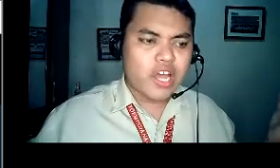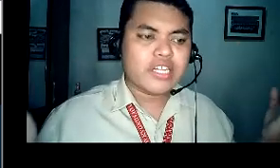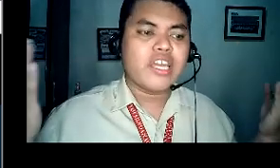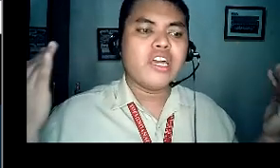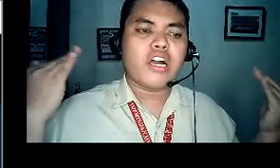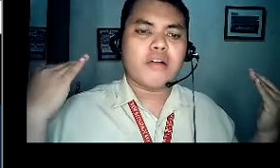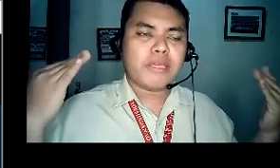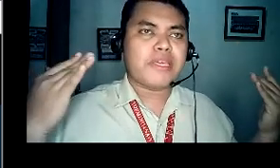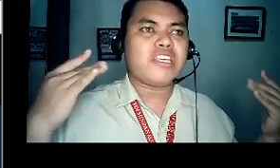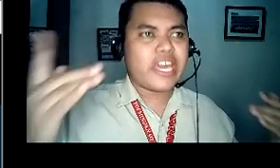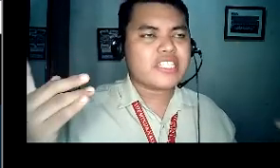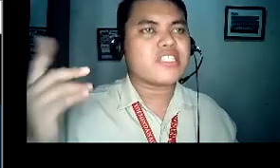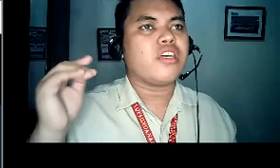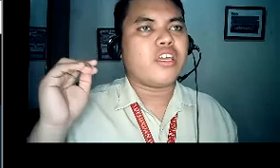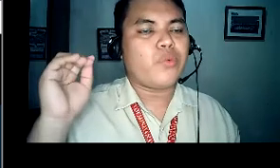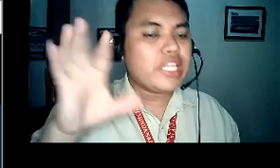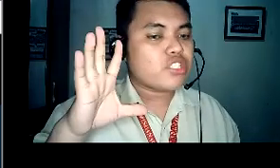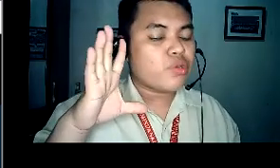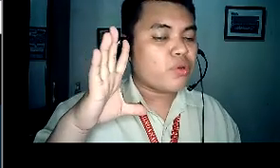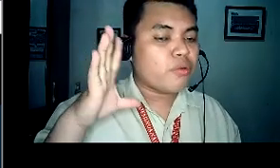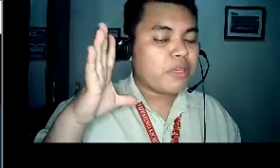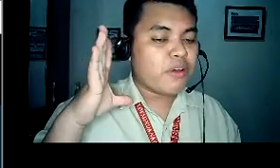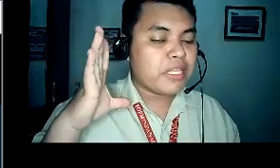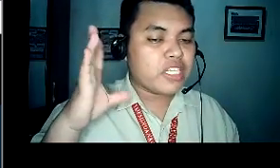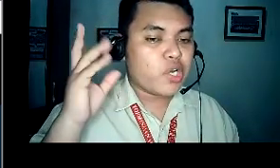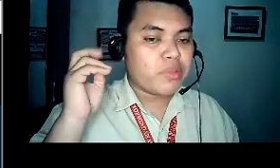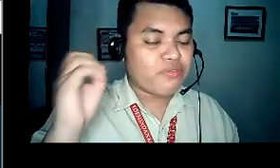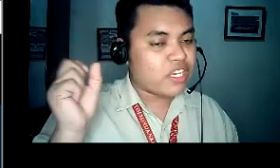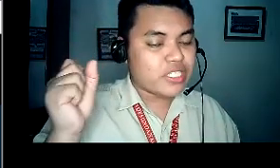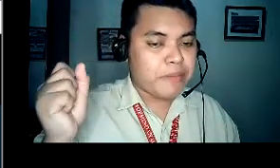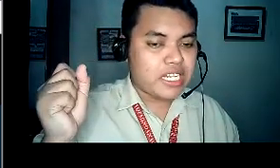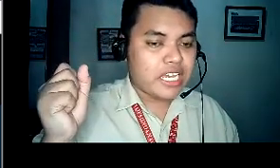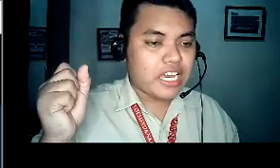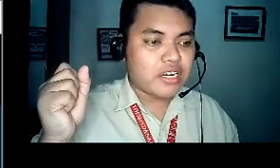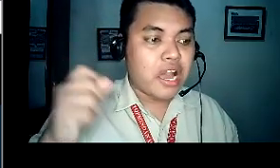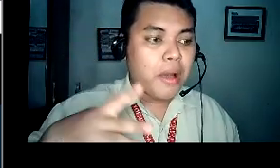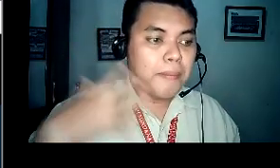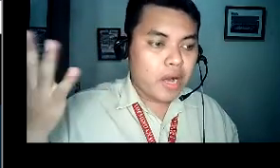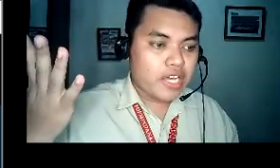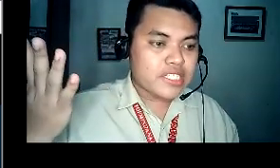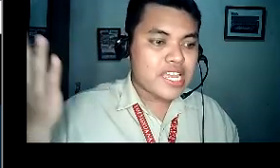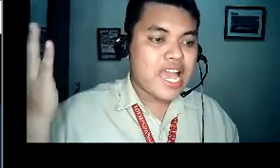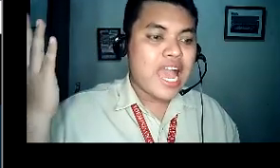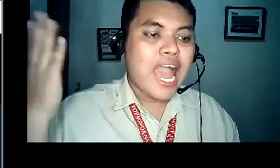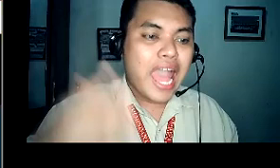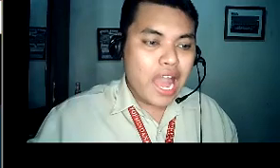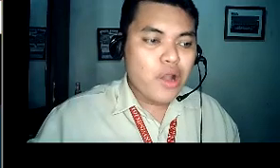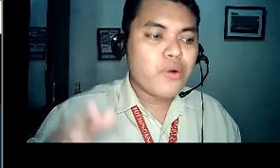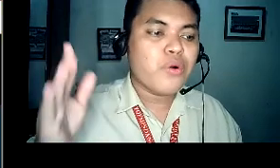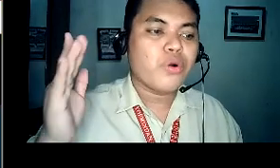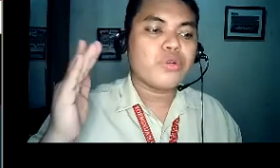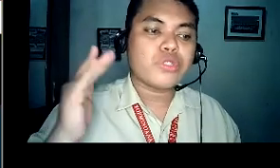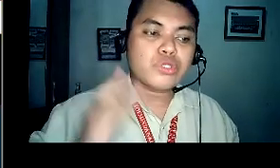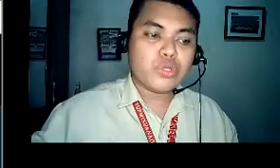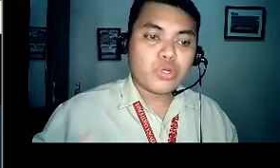goes on. Maybe, yes, we need to be familiar with the finger spelling, but